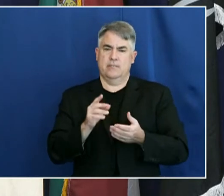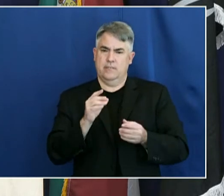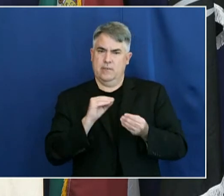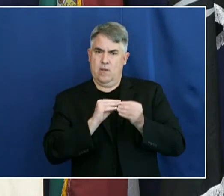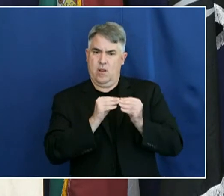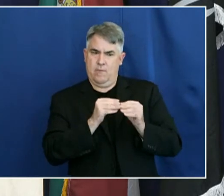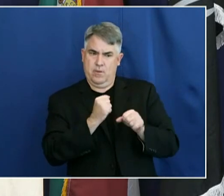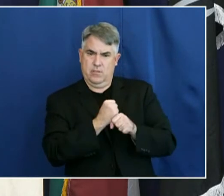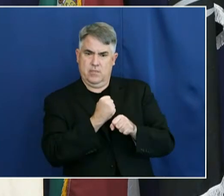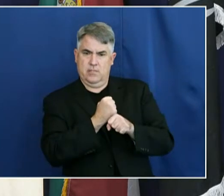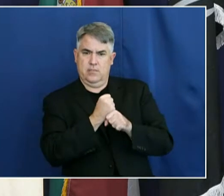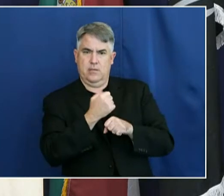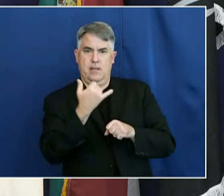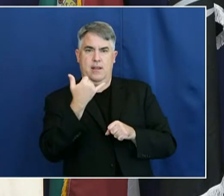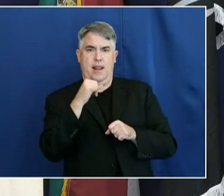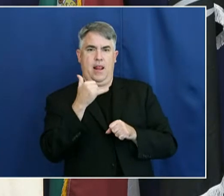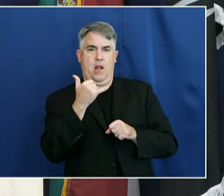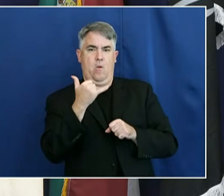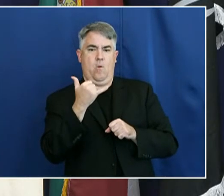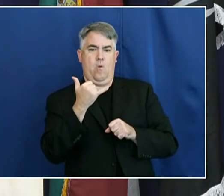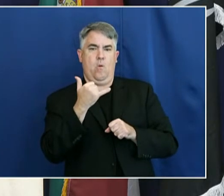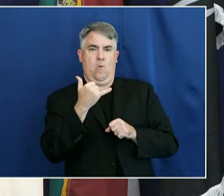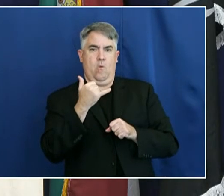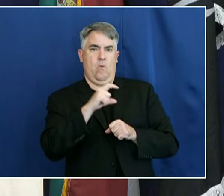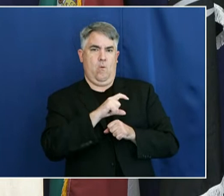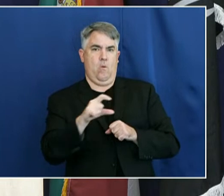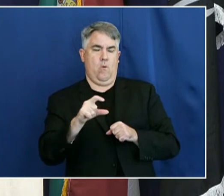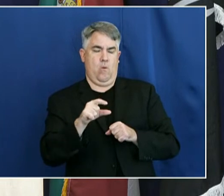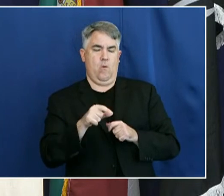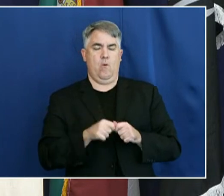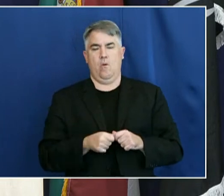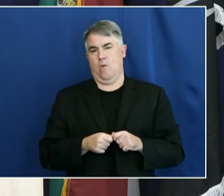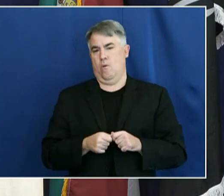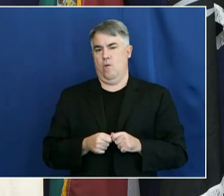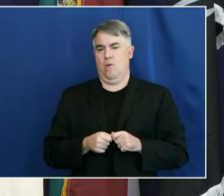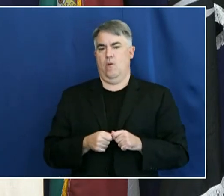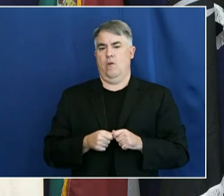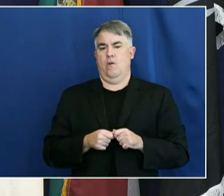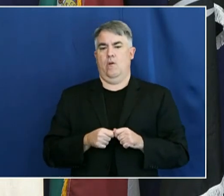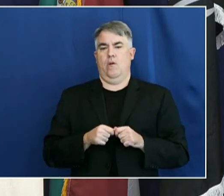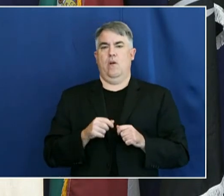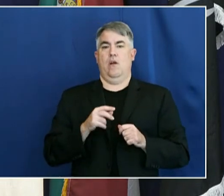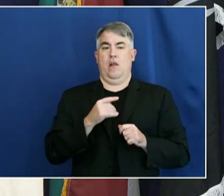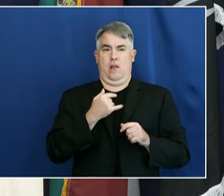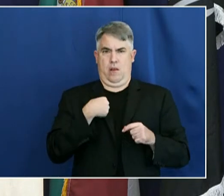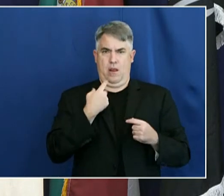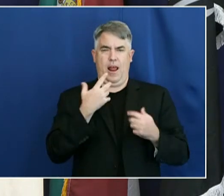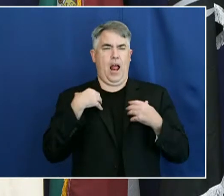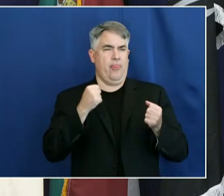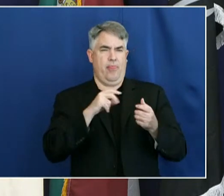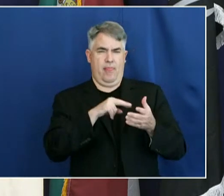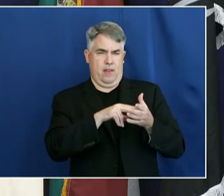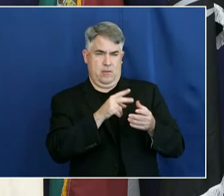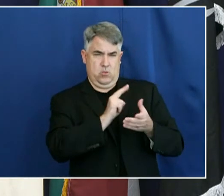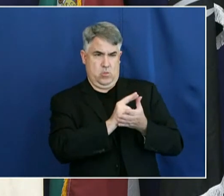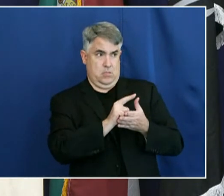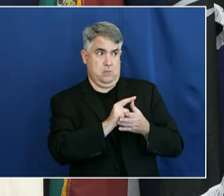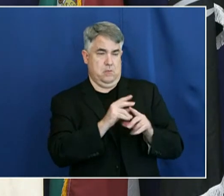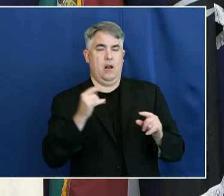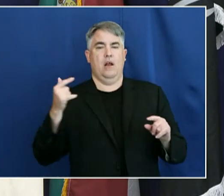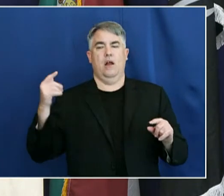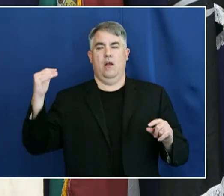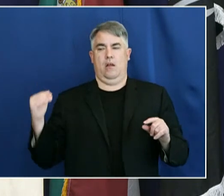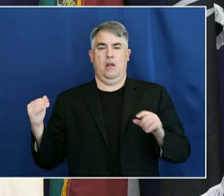yellow tier, and that would allow us to descend 1 to the orange tier. So little complicated, 3 pathways to get